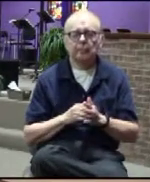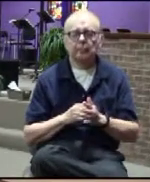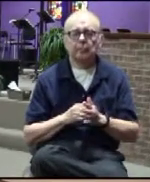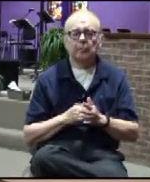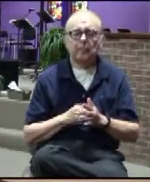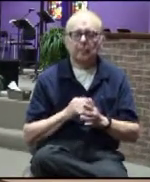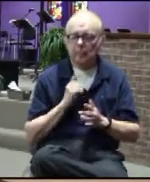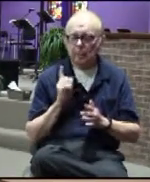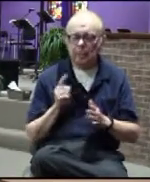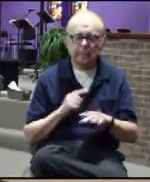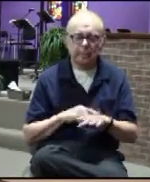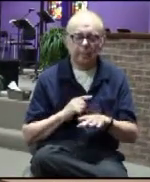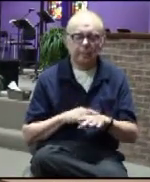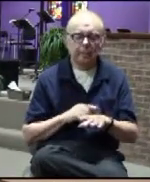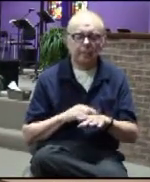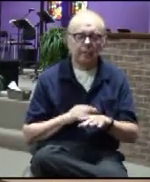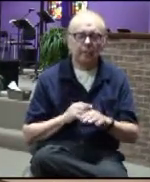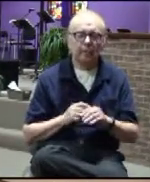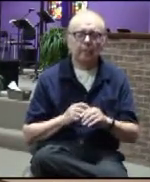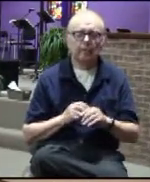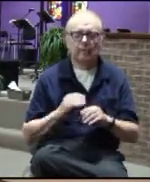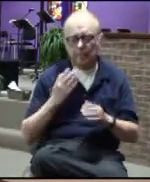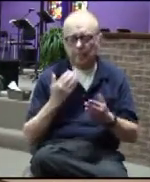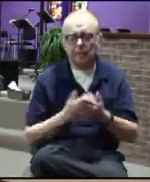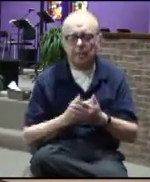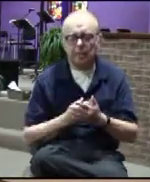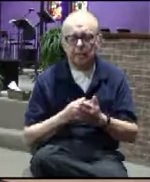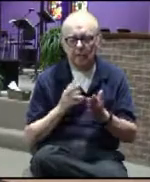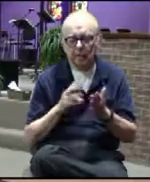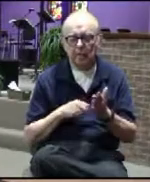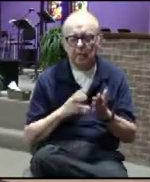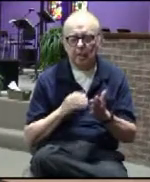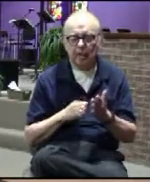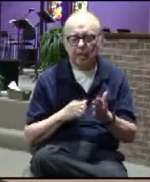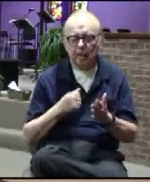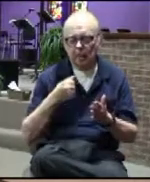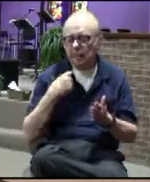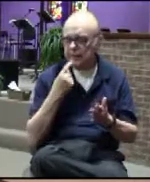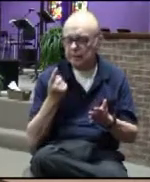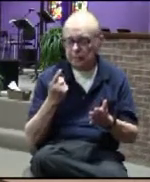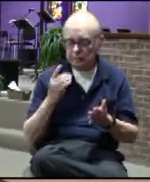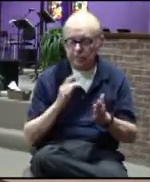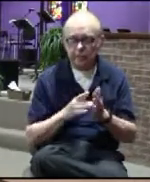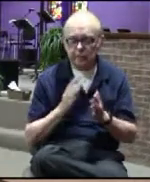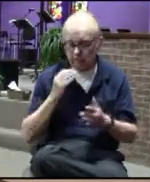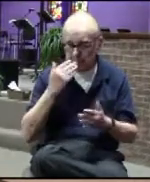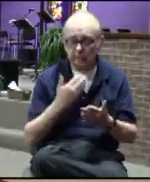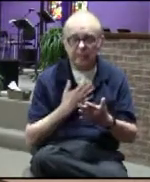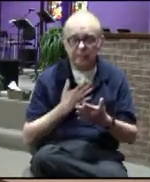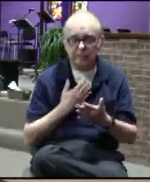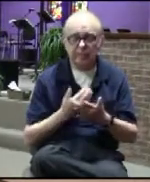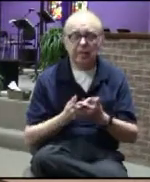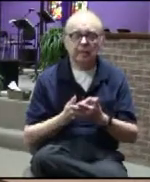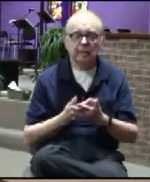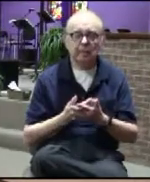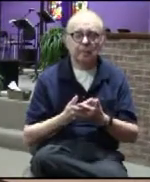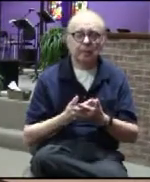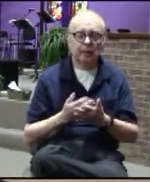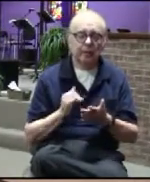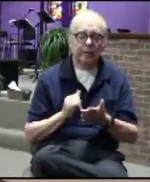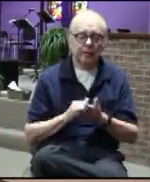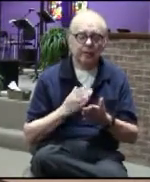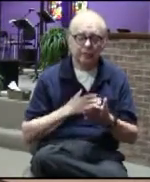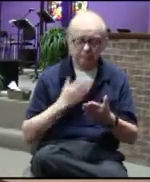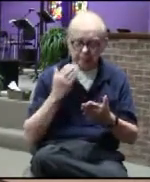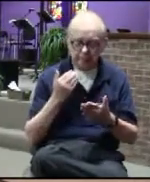not one time said this is my son in whom I am well placed you need to read the Bible he did it another time also he said this is my son this is my son